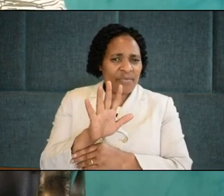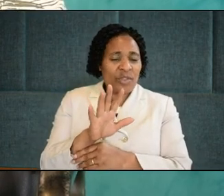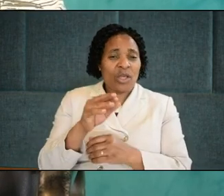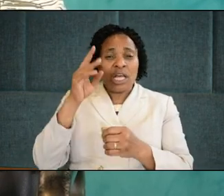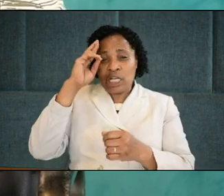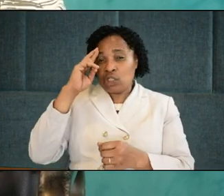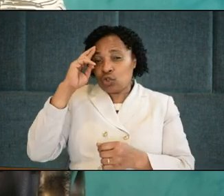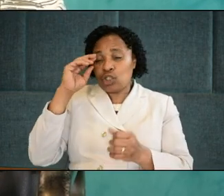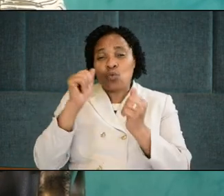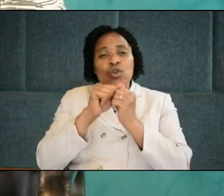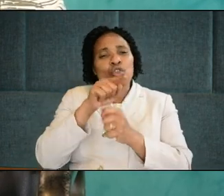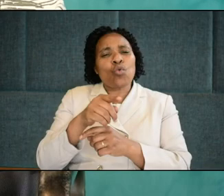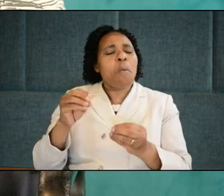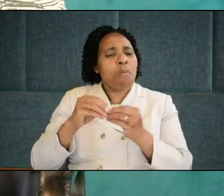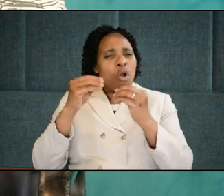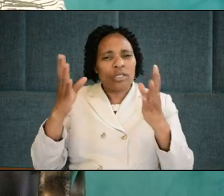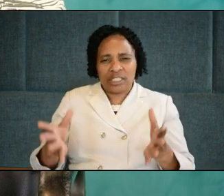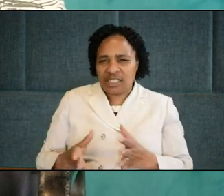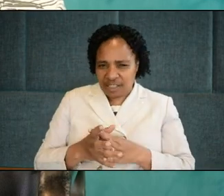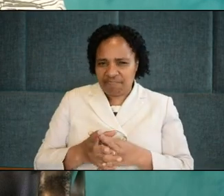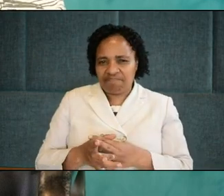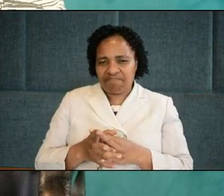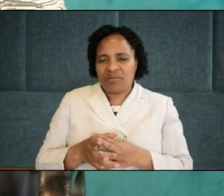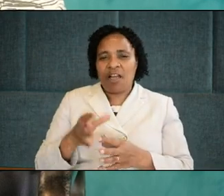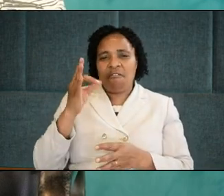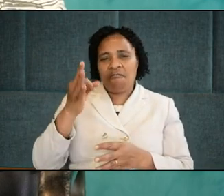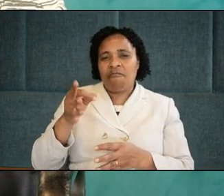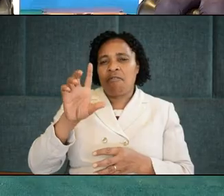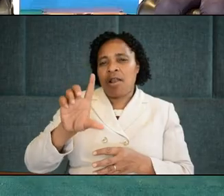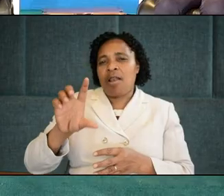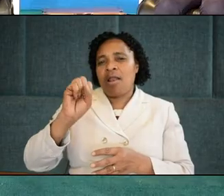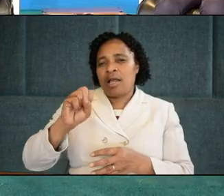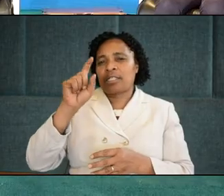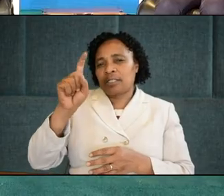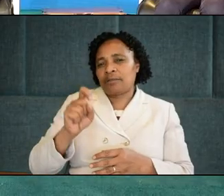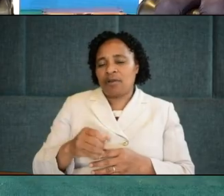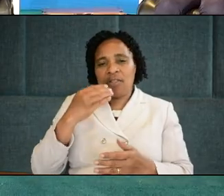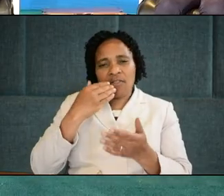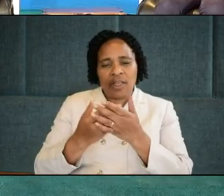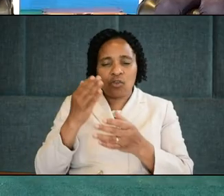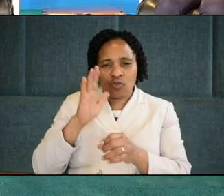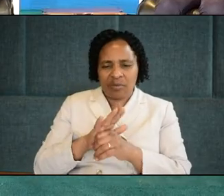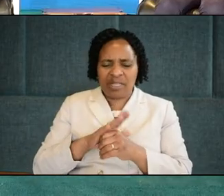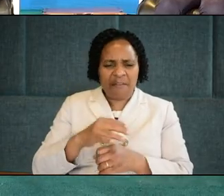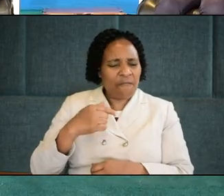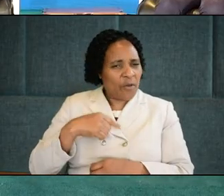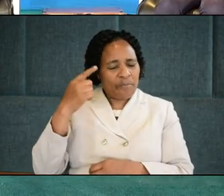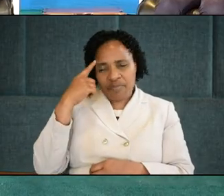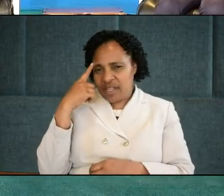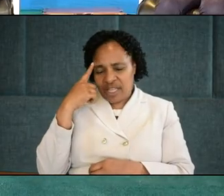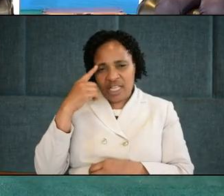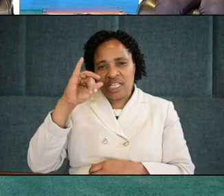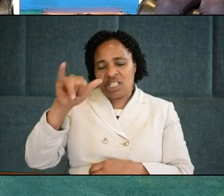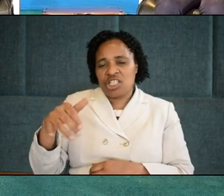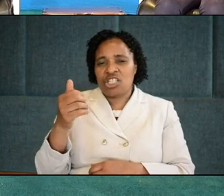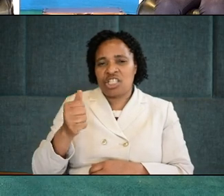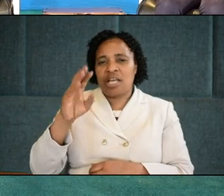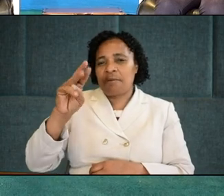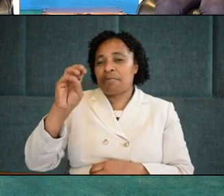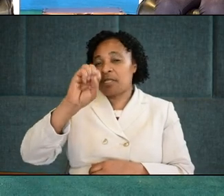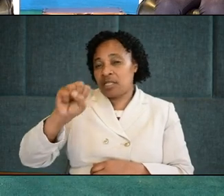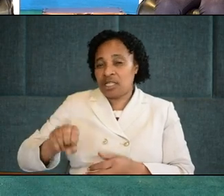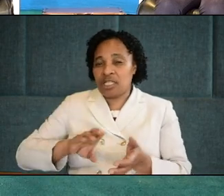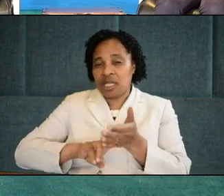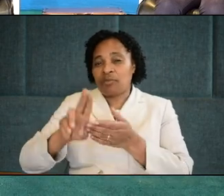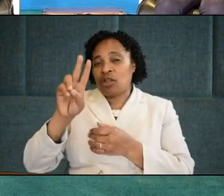resonated with you most? I think we'll start with Flex. Thank you very much, Shani. I think for mine is James chapter 2